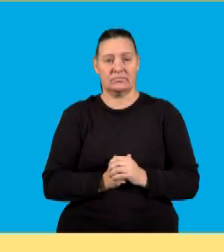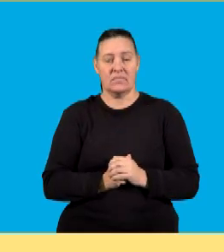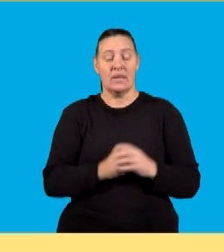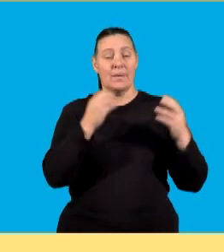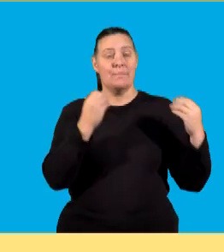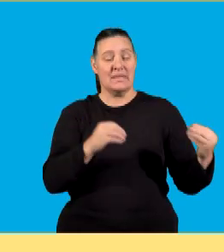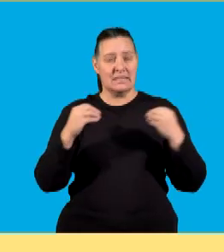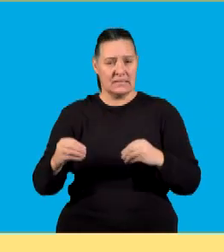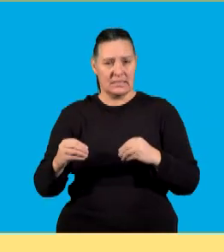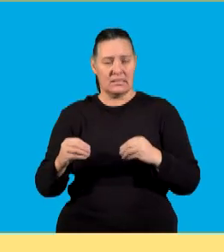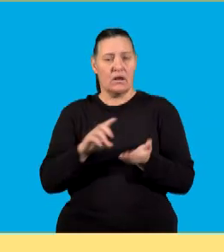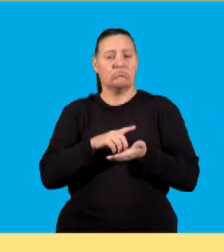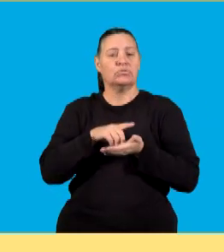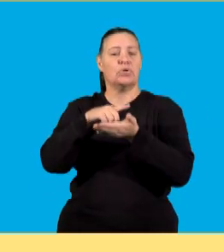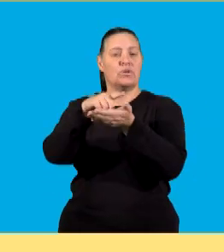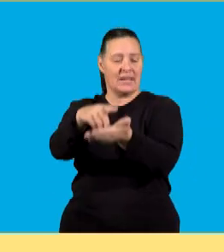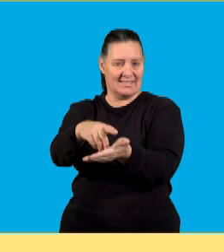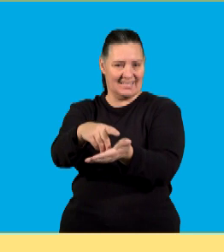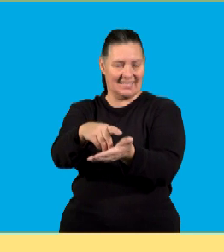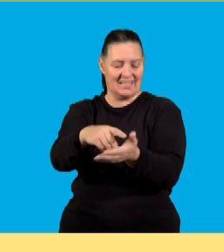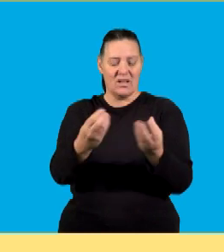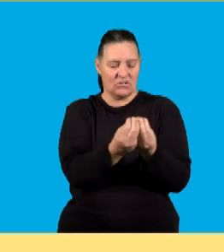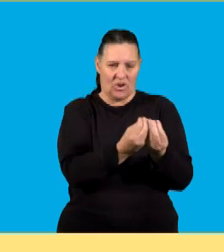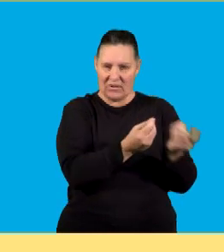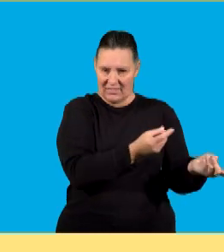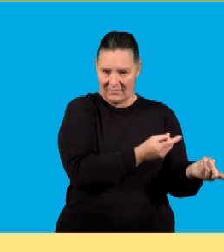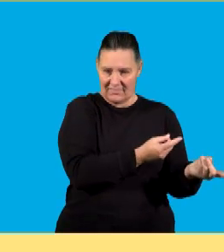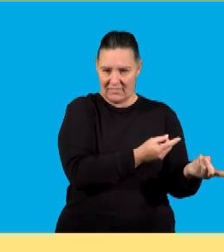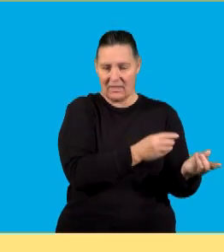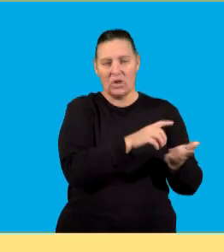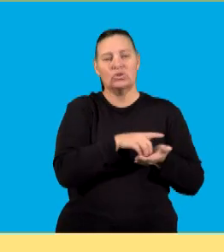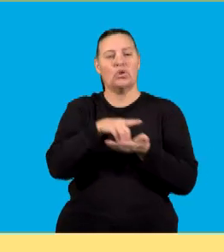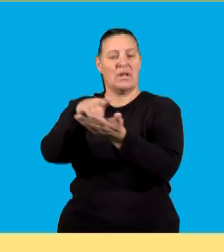reads, the business has donated goods